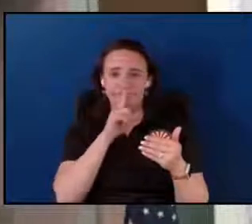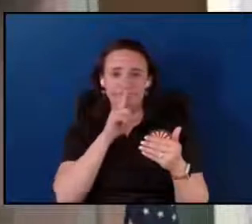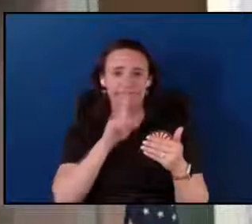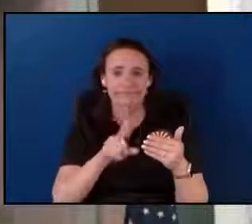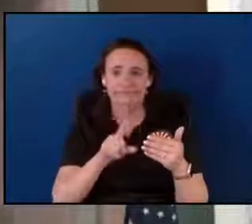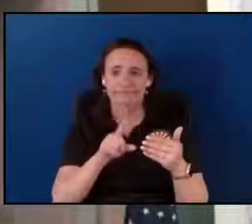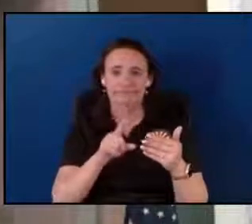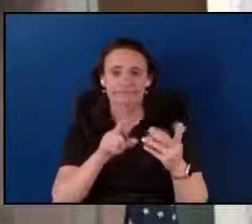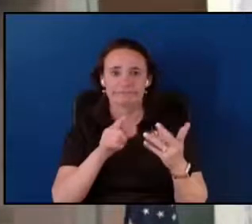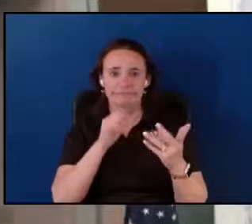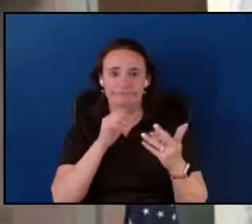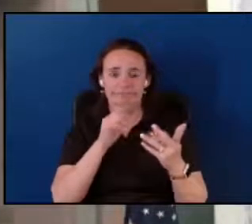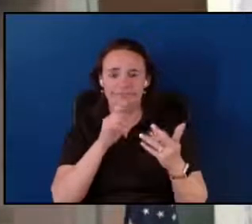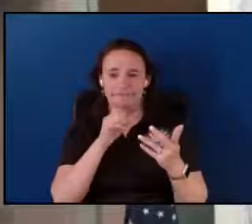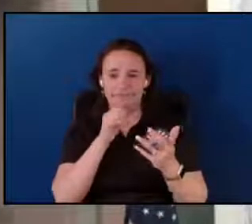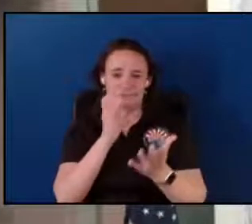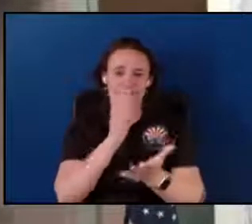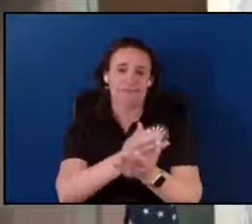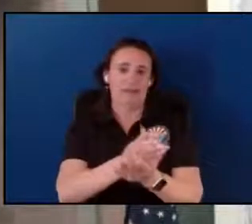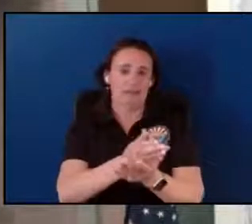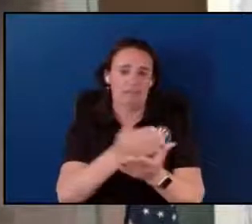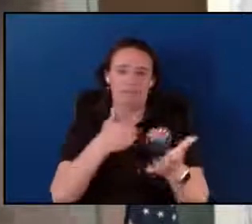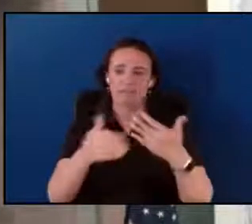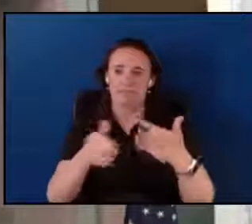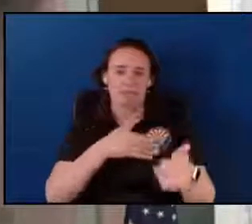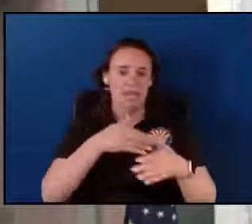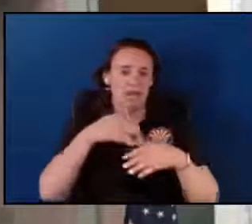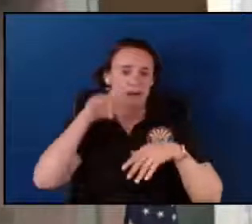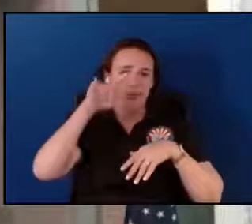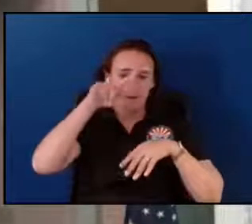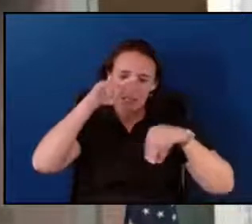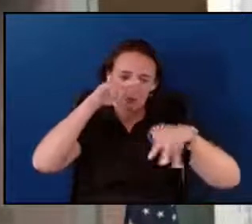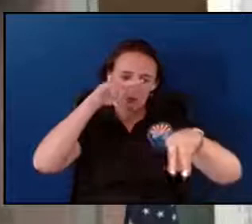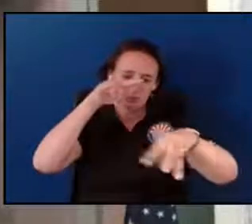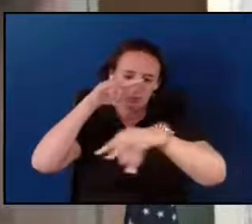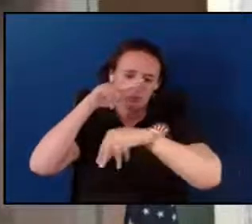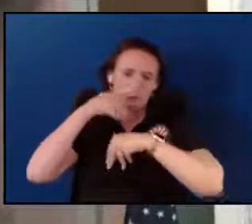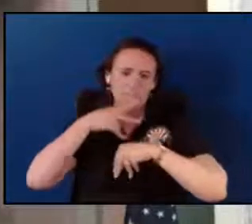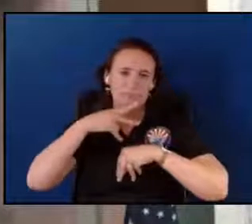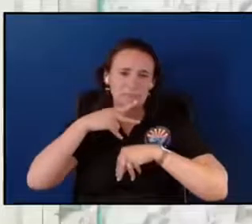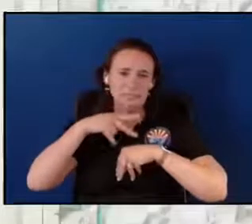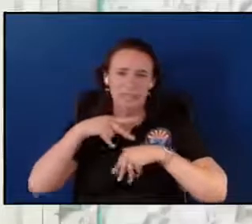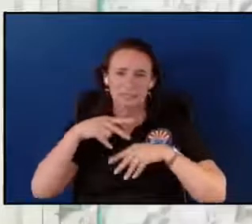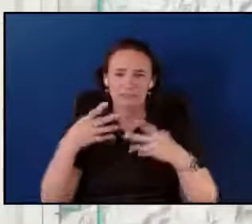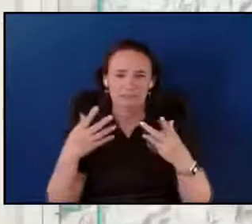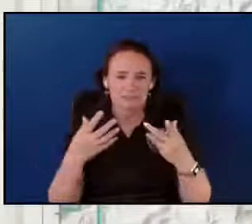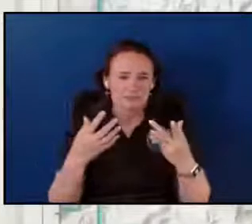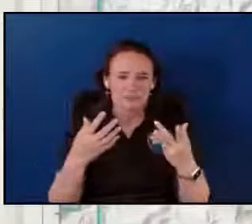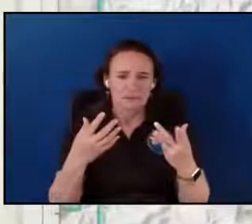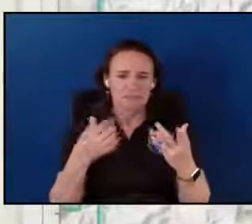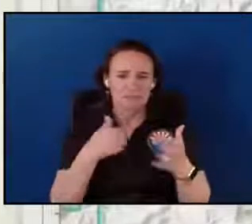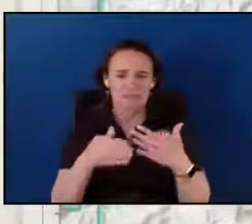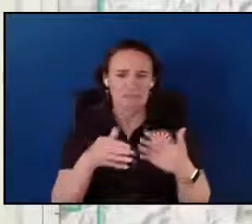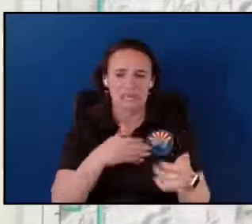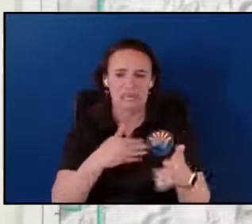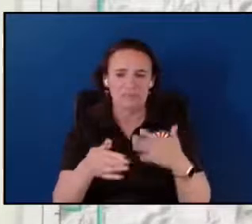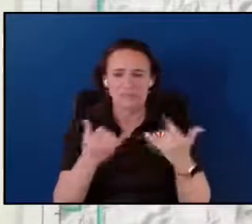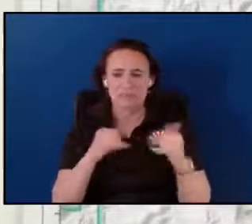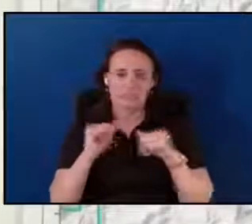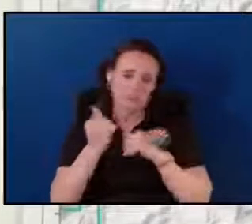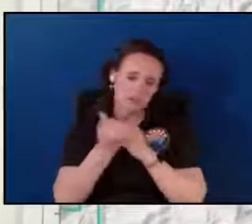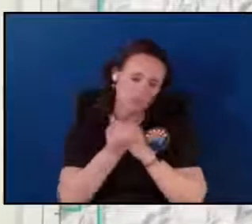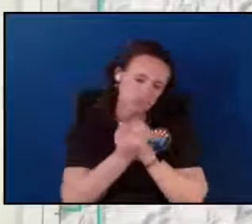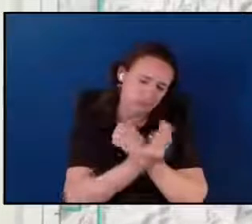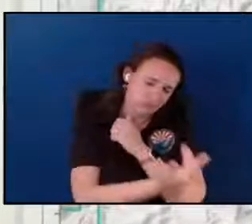aircraft on it, burns right through the retardant or the water and continues to munch on down the hill. We have